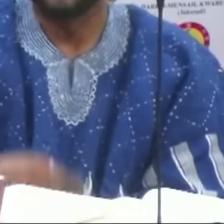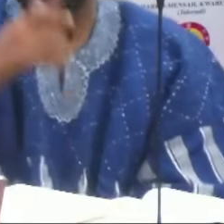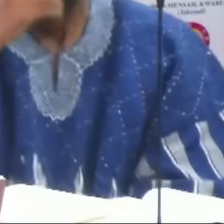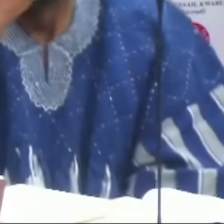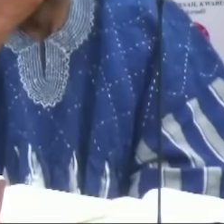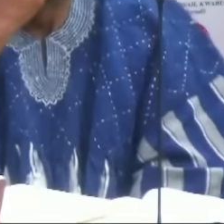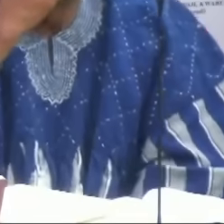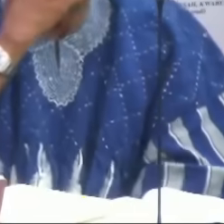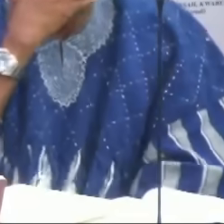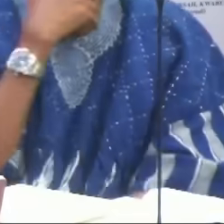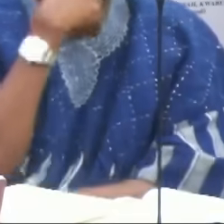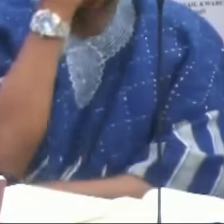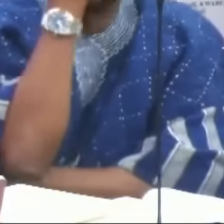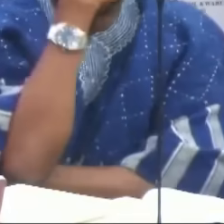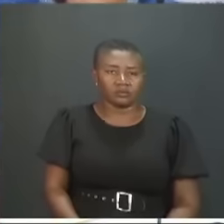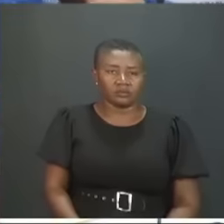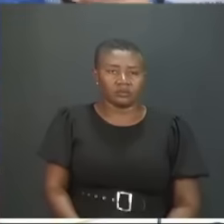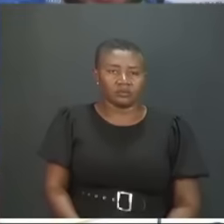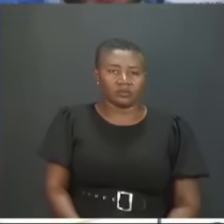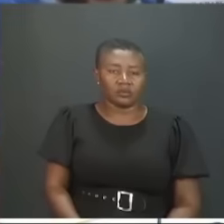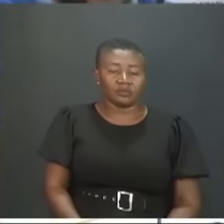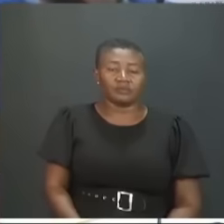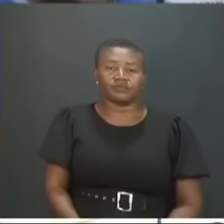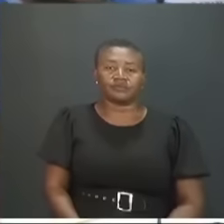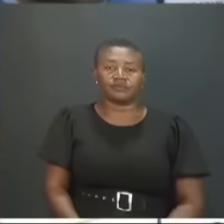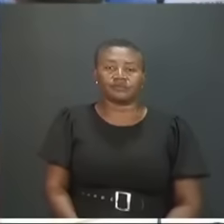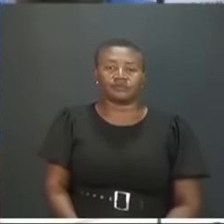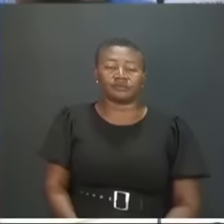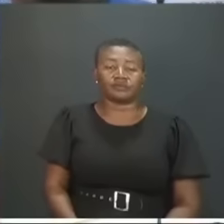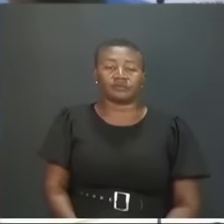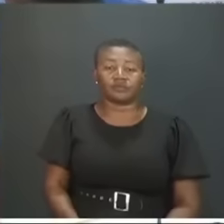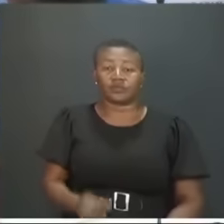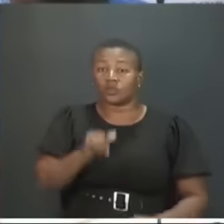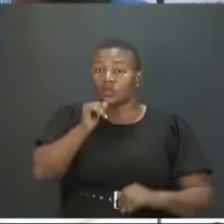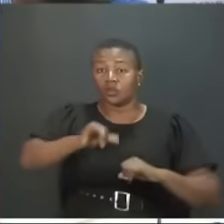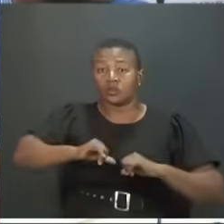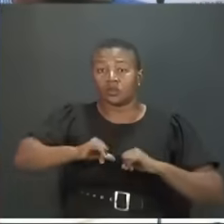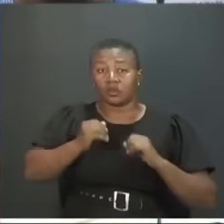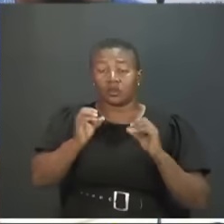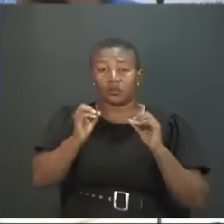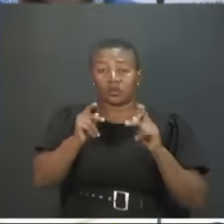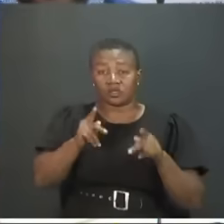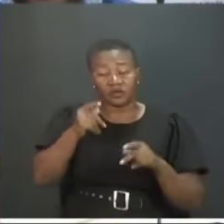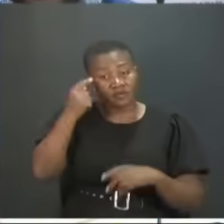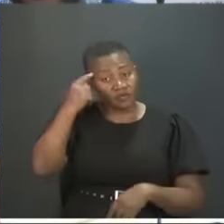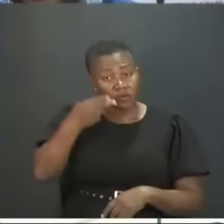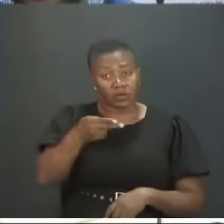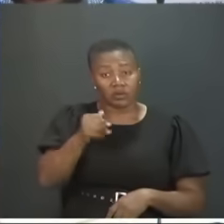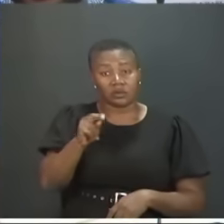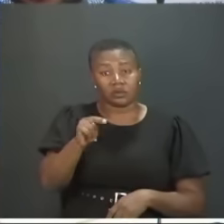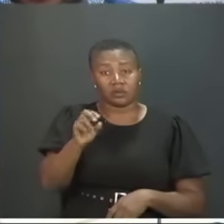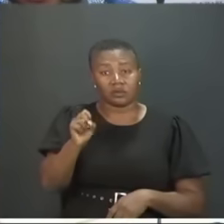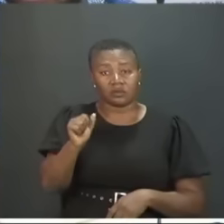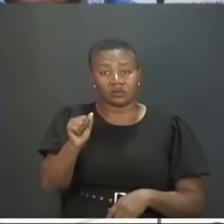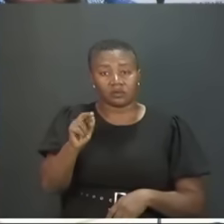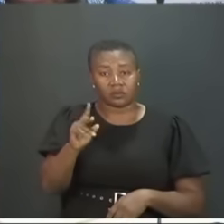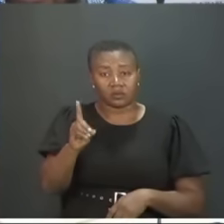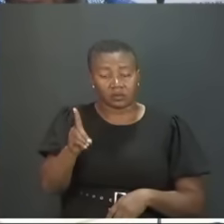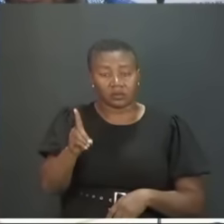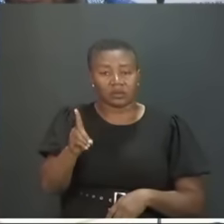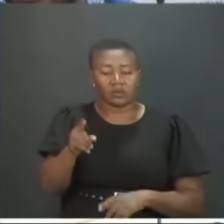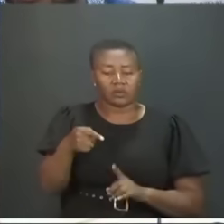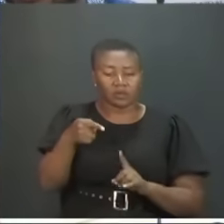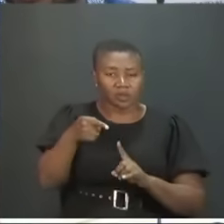that I must not be denied the opportunity to make this point known for Hansard, because points have been made by